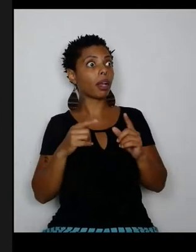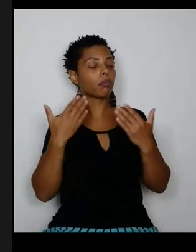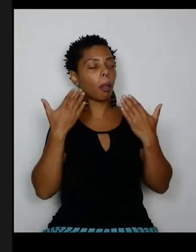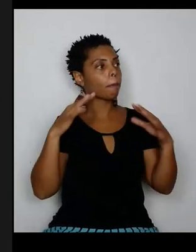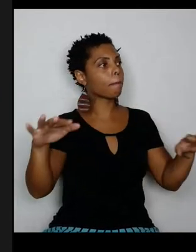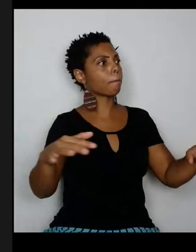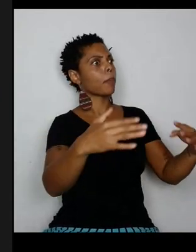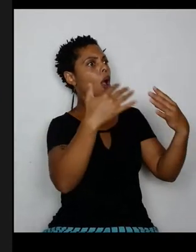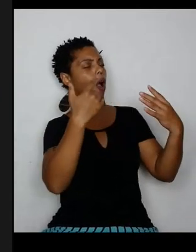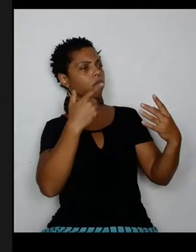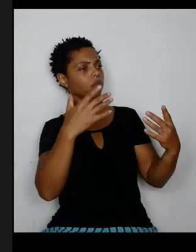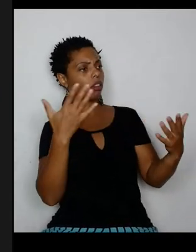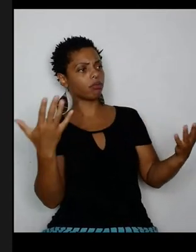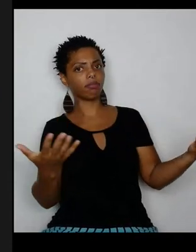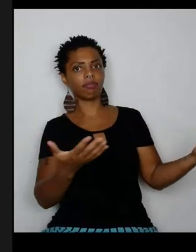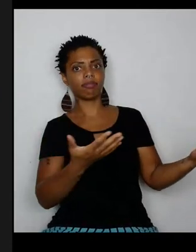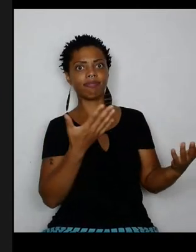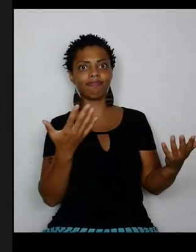master